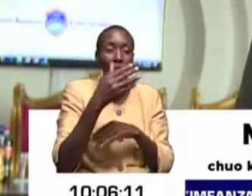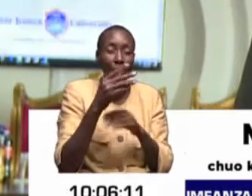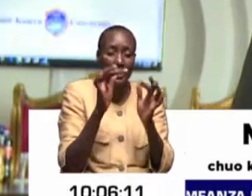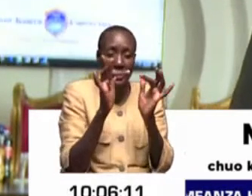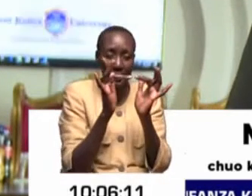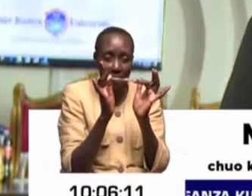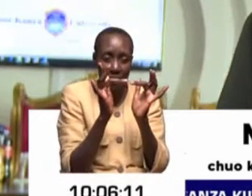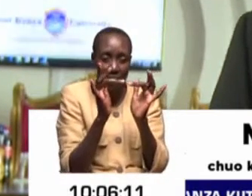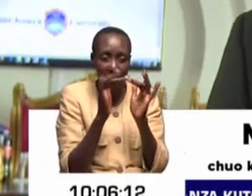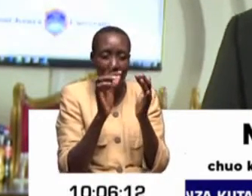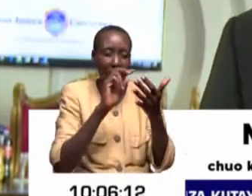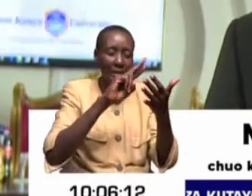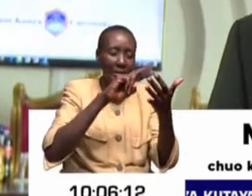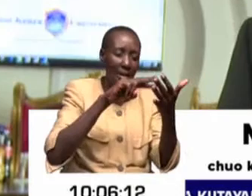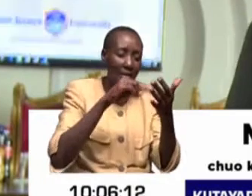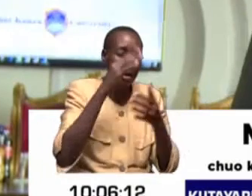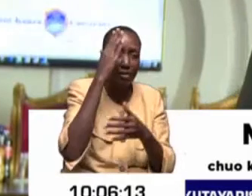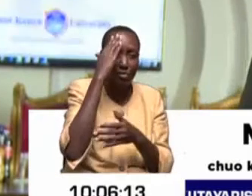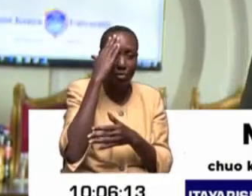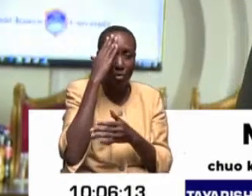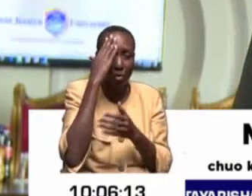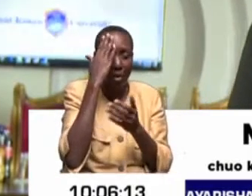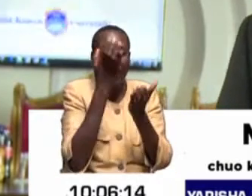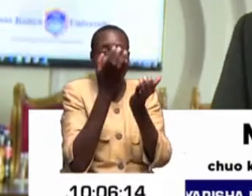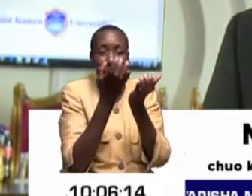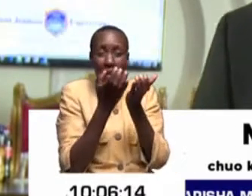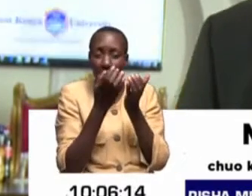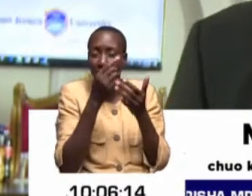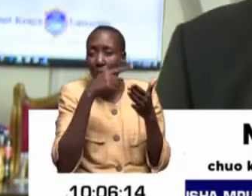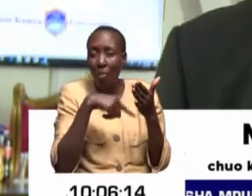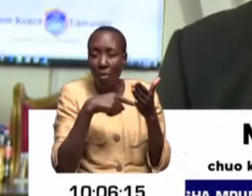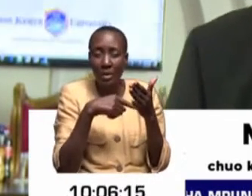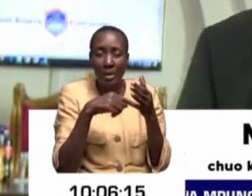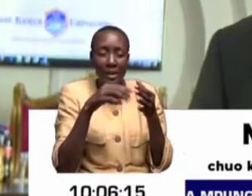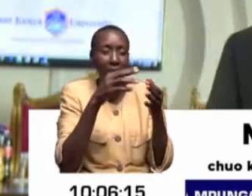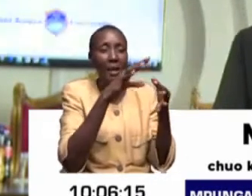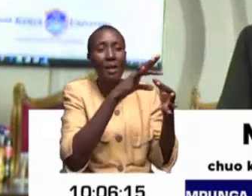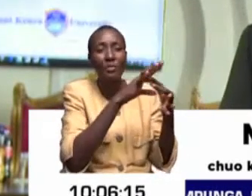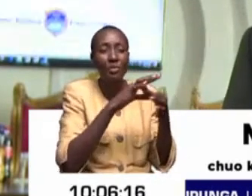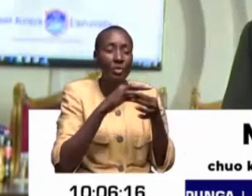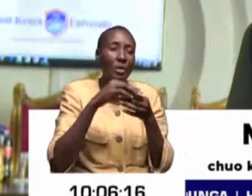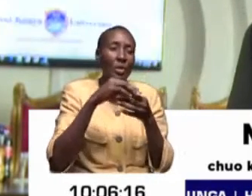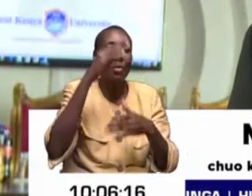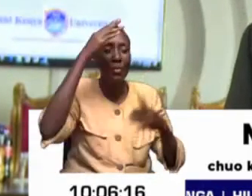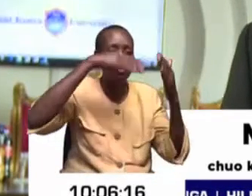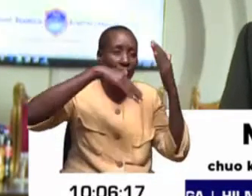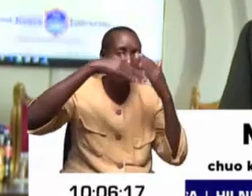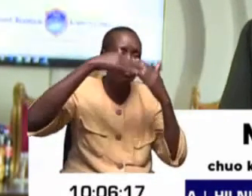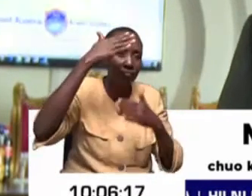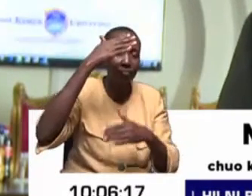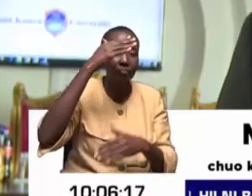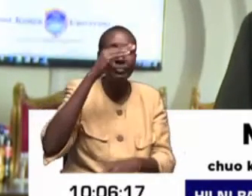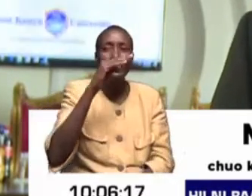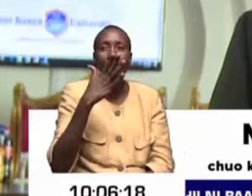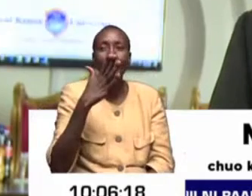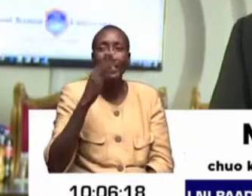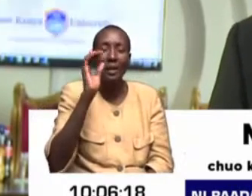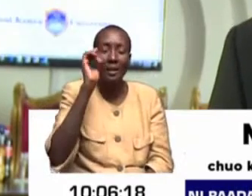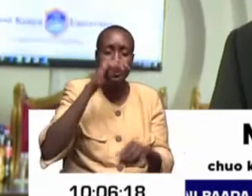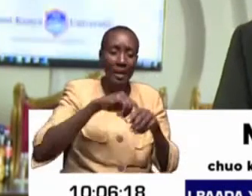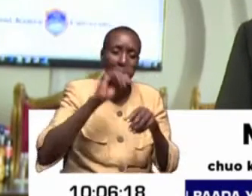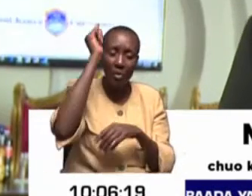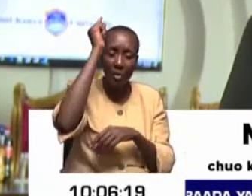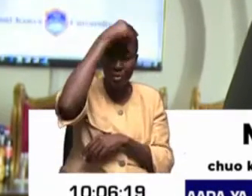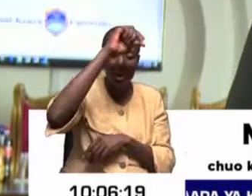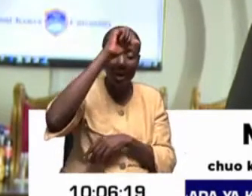are the requirements of being associated with the MKU's Graduate Enterprise Academy. Surprisingly, sometimes when we talk